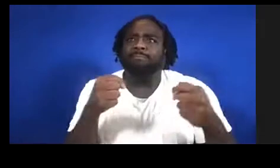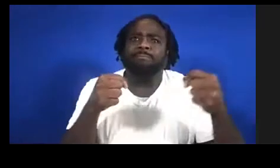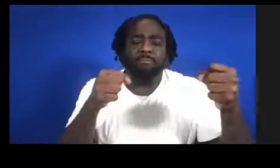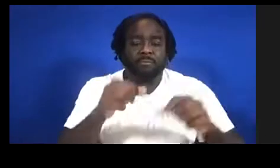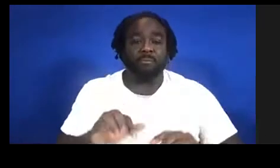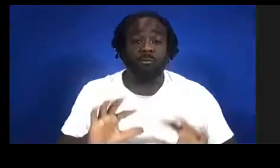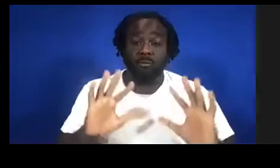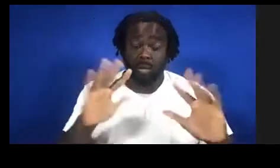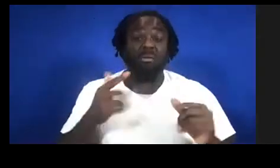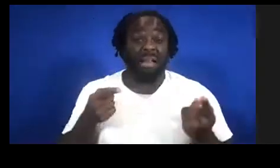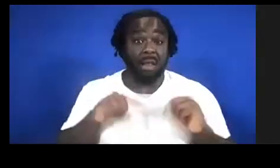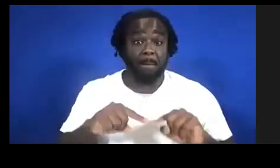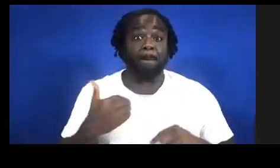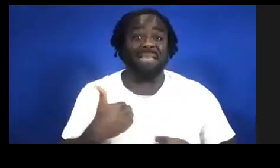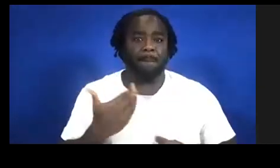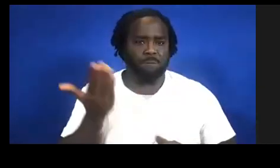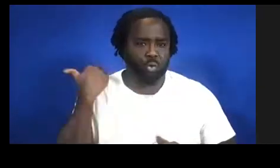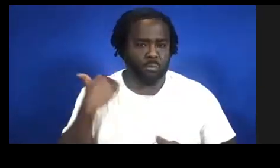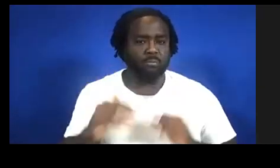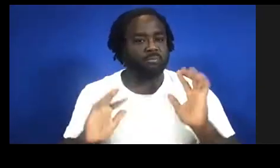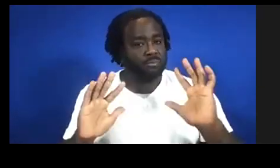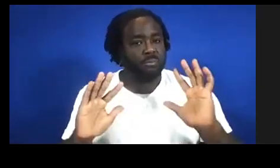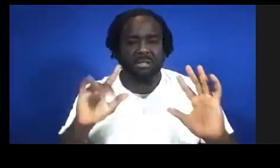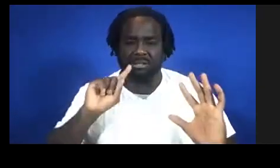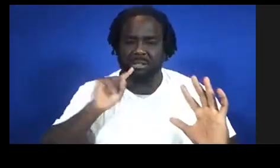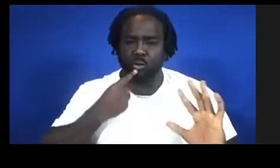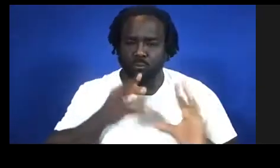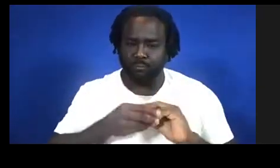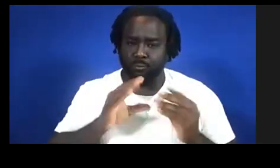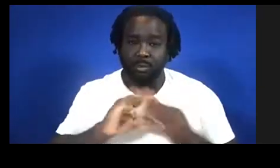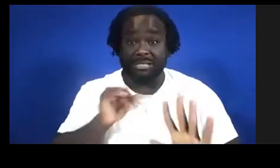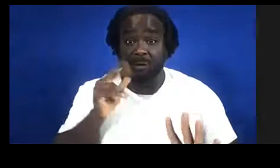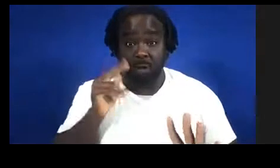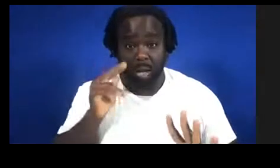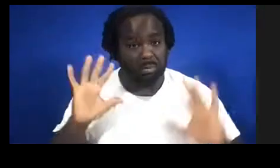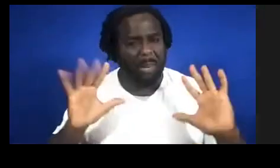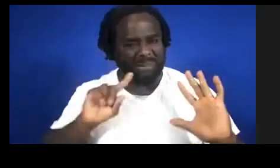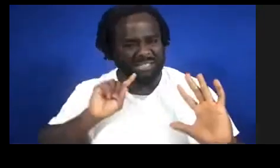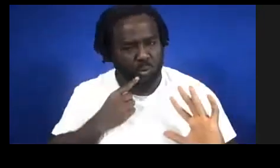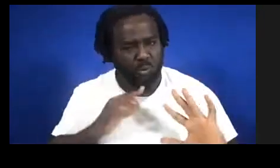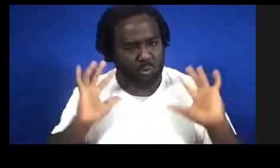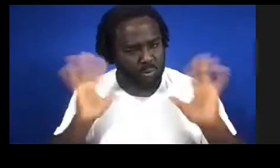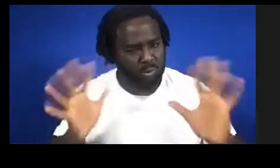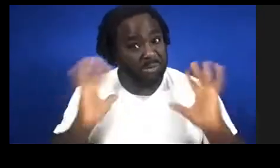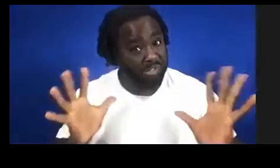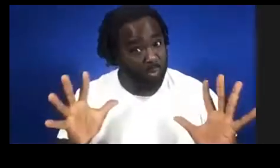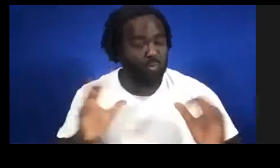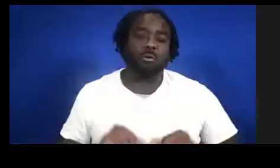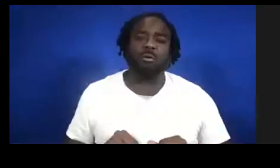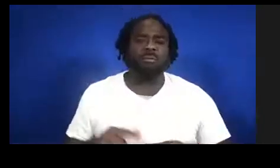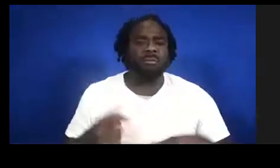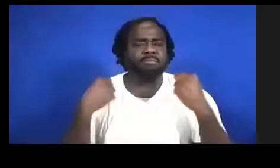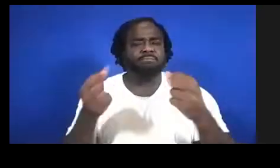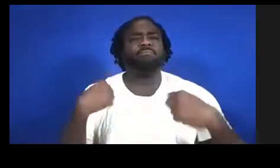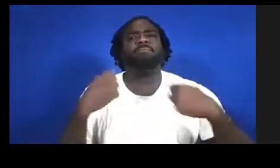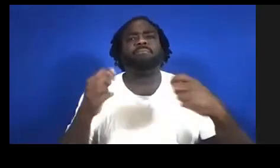So you know, you in the middle of nowhere, you driving. It's happened to me before, right? So this is a real thing.